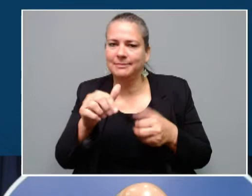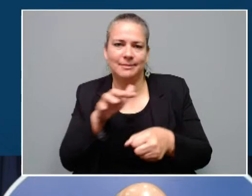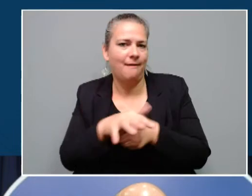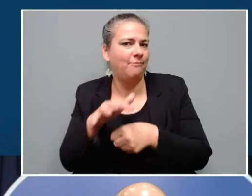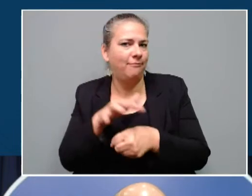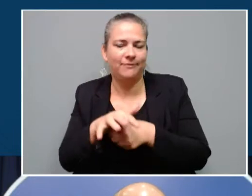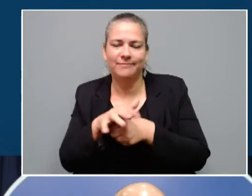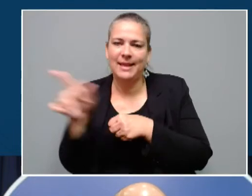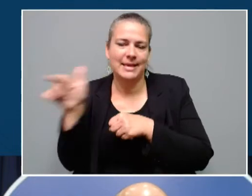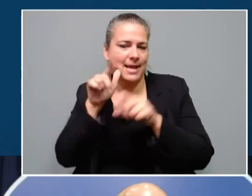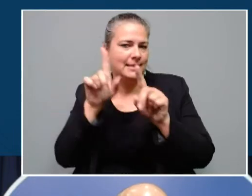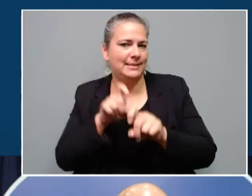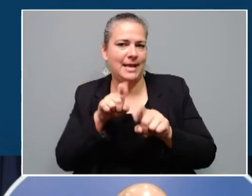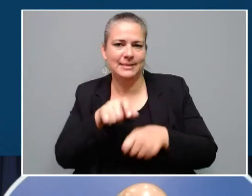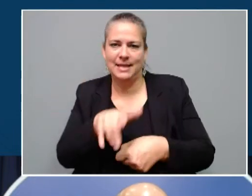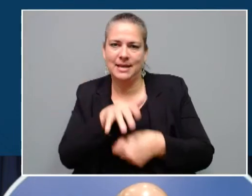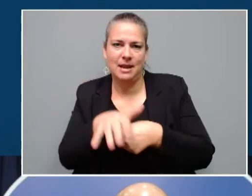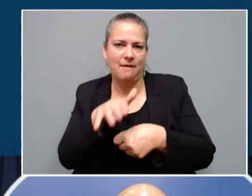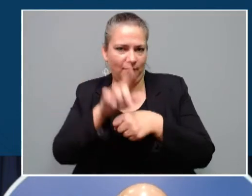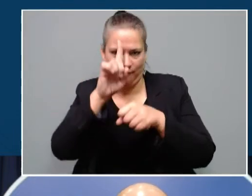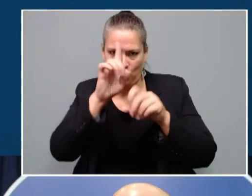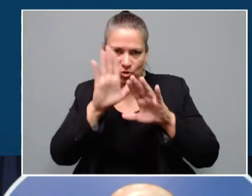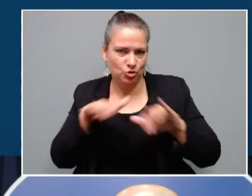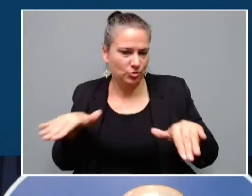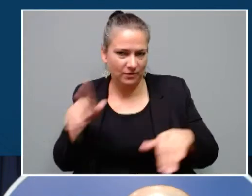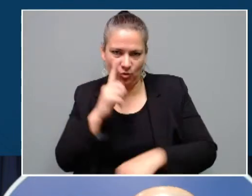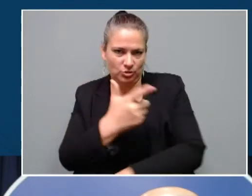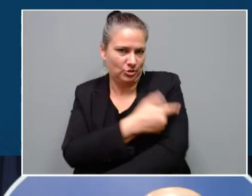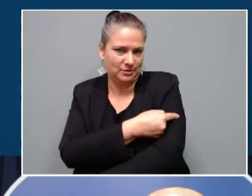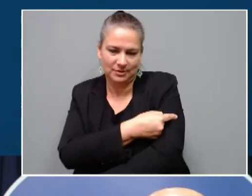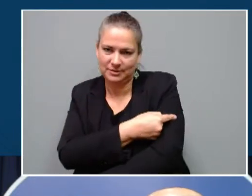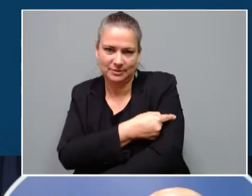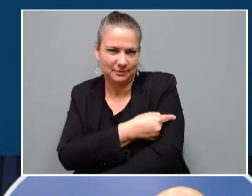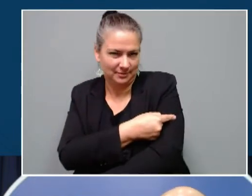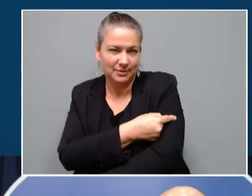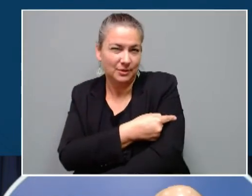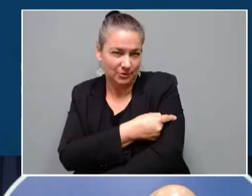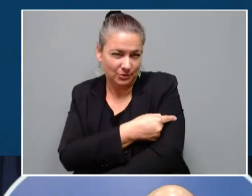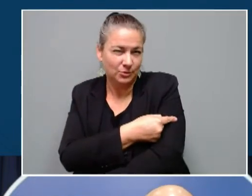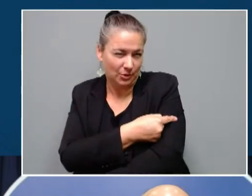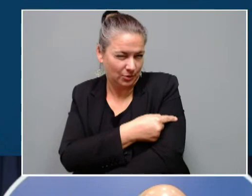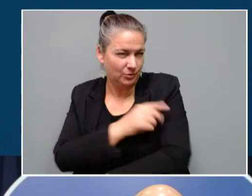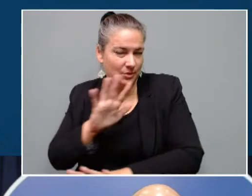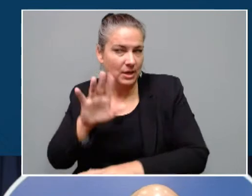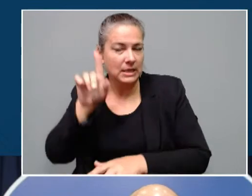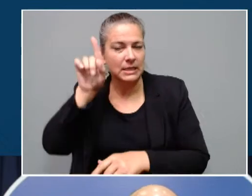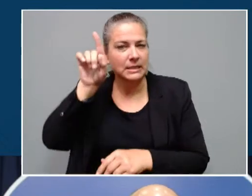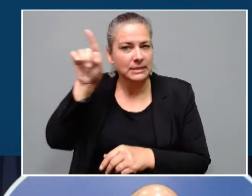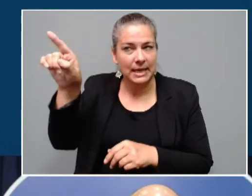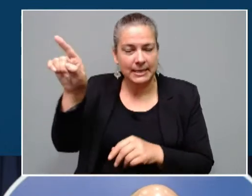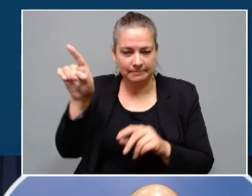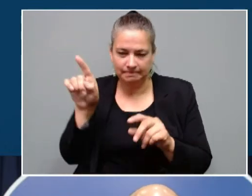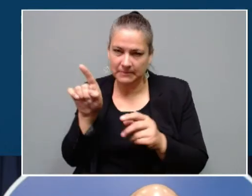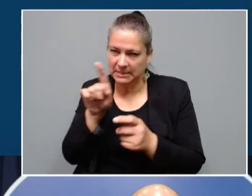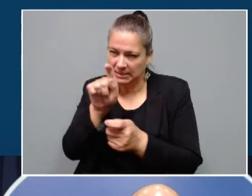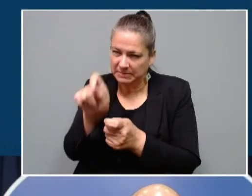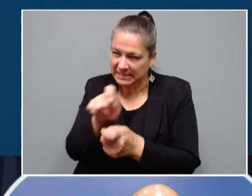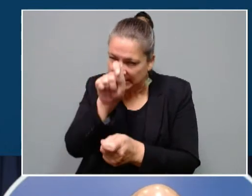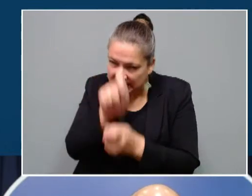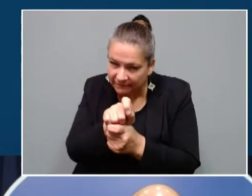tested for these intramuscular injections. So they are making specific pediatric